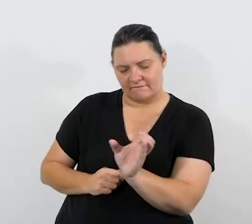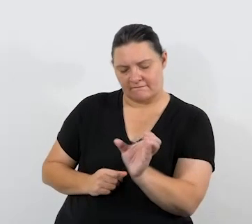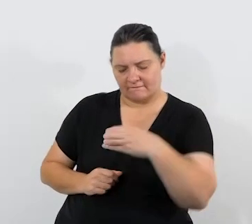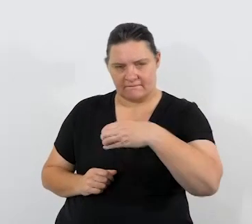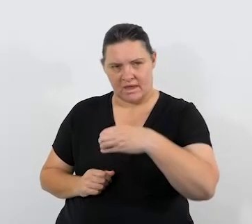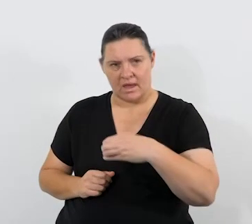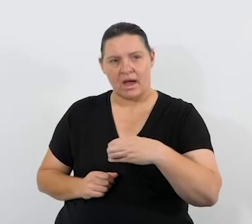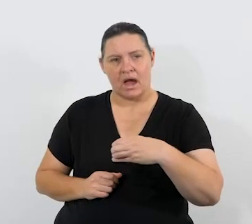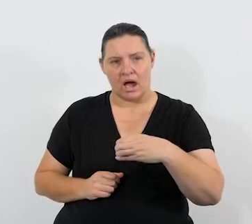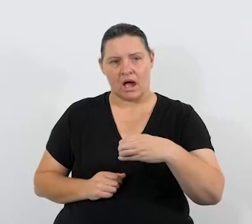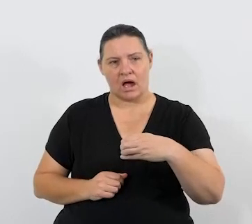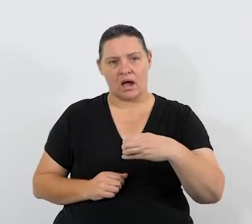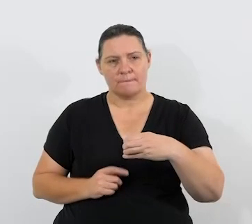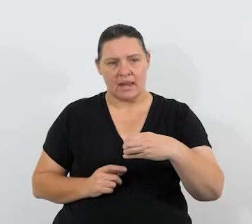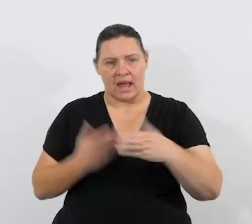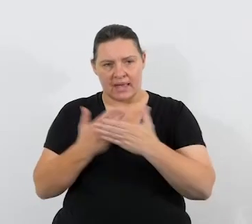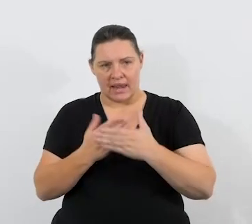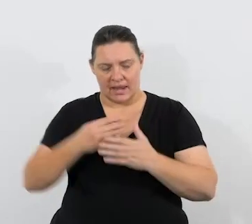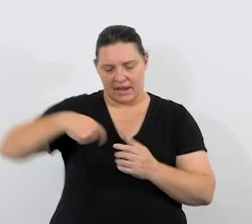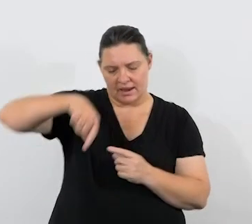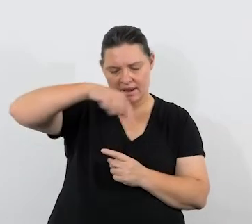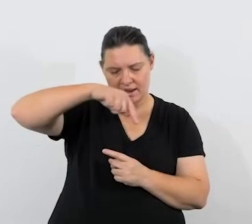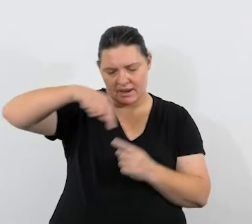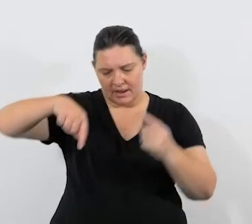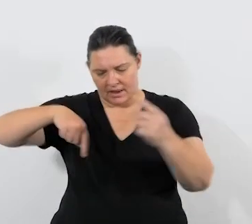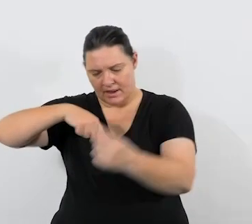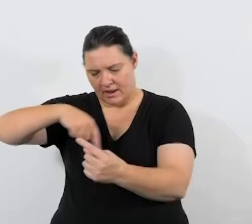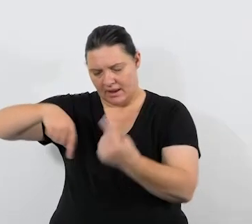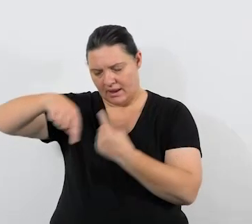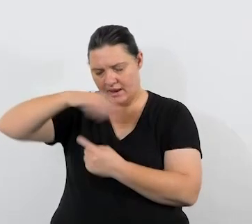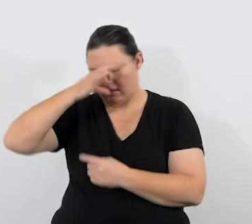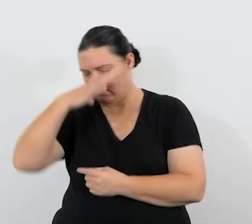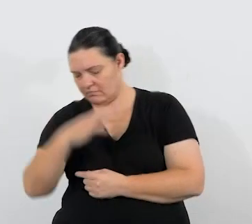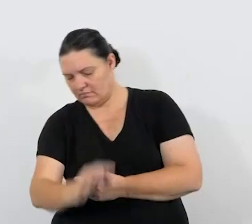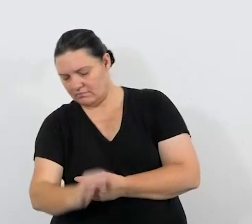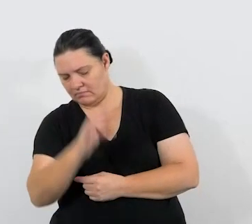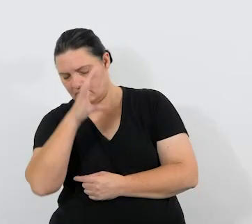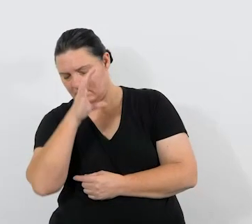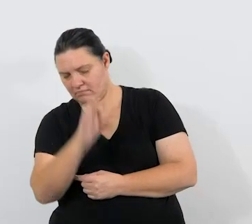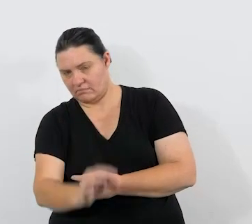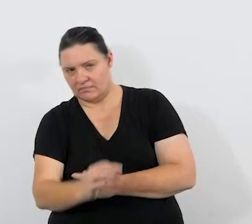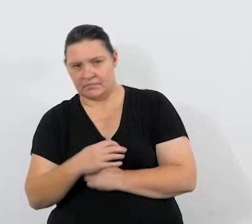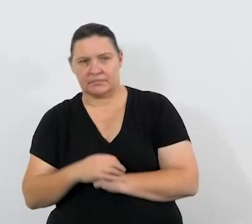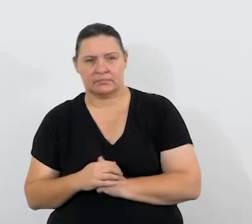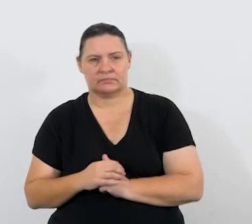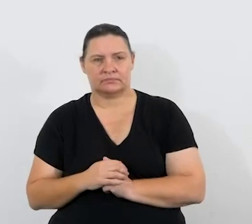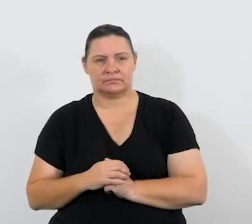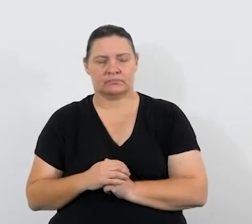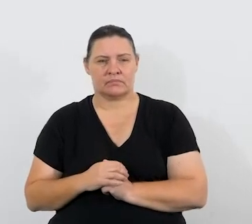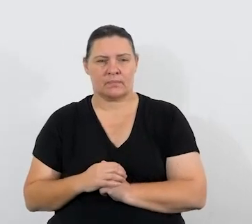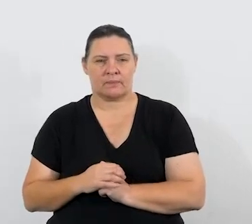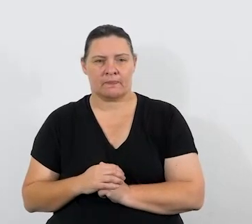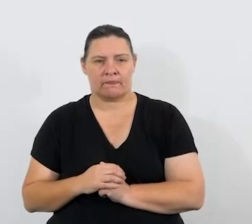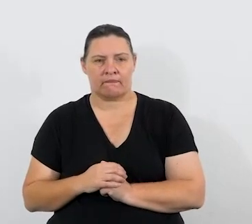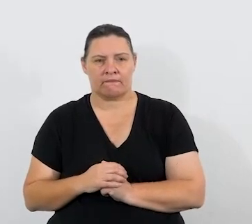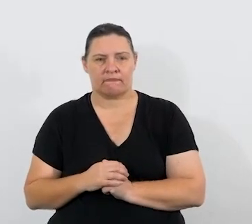objectives in place so that they can rotate and can be changed easily. So the objectives are these